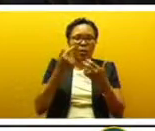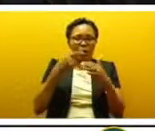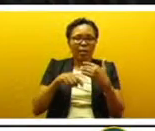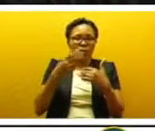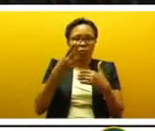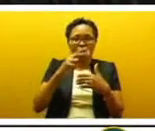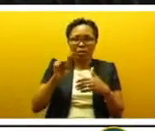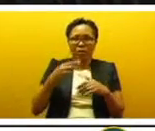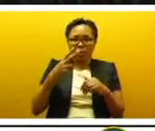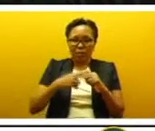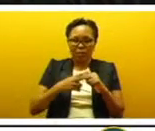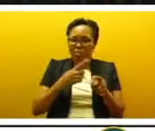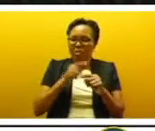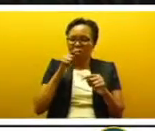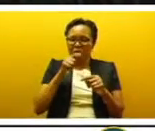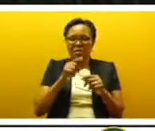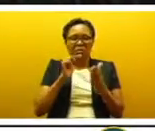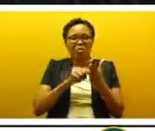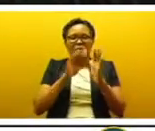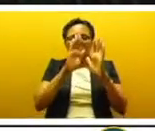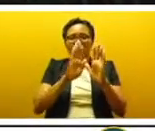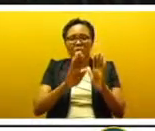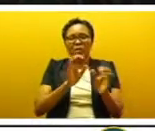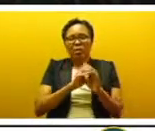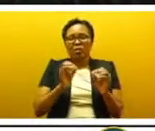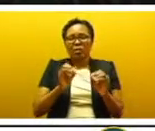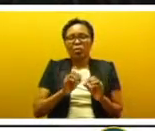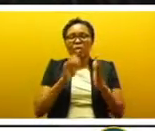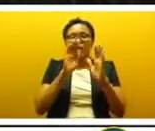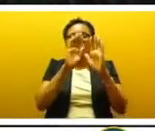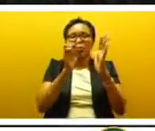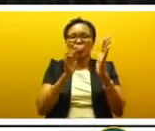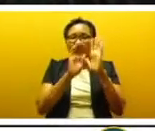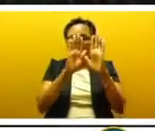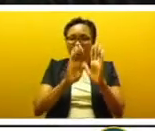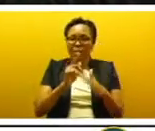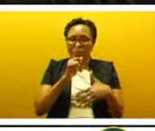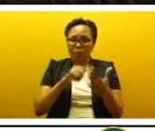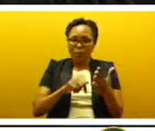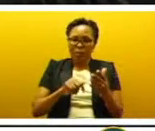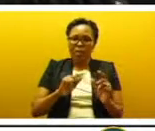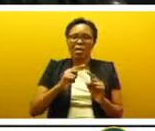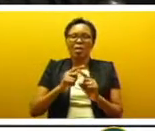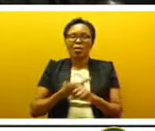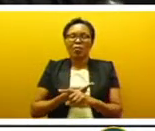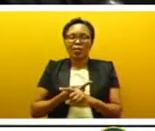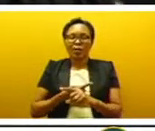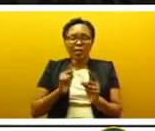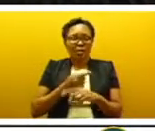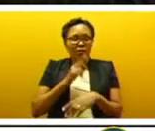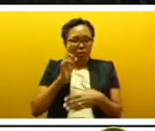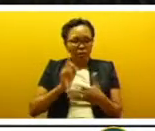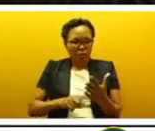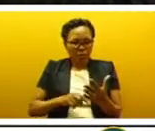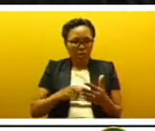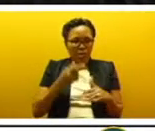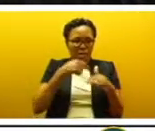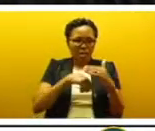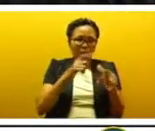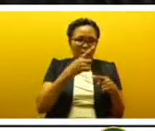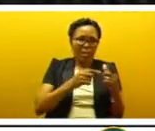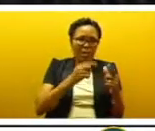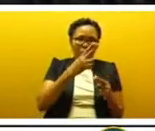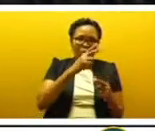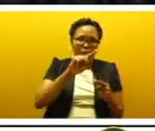The more important point is the differences. The differences were these. In 2007,